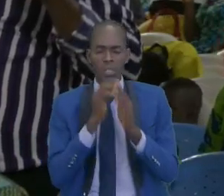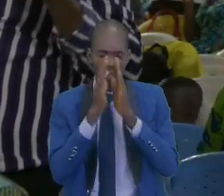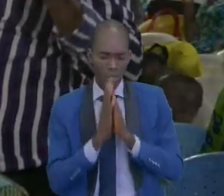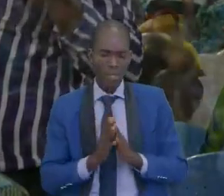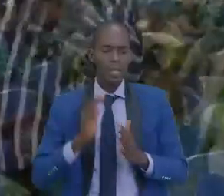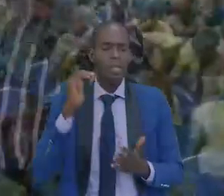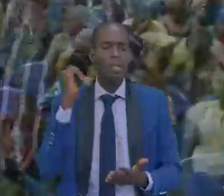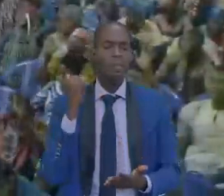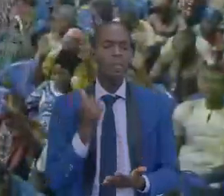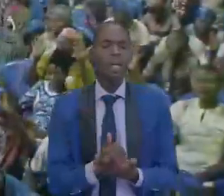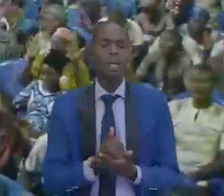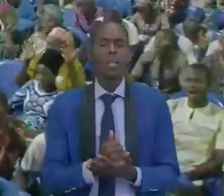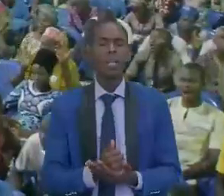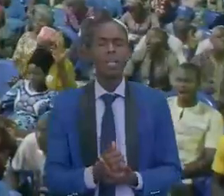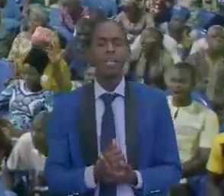pray.